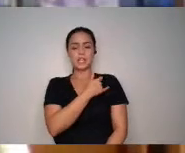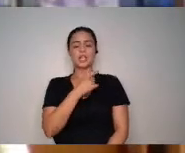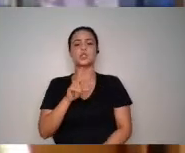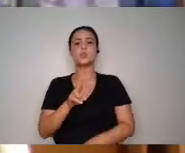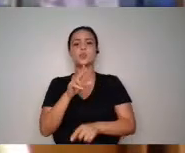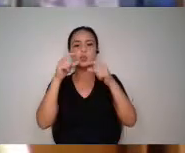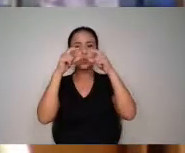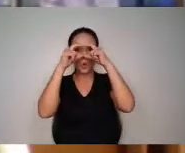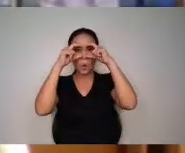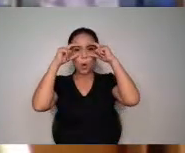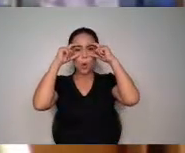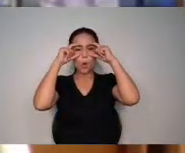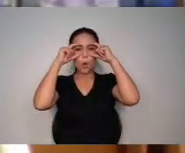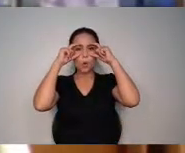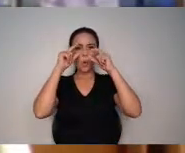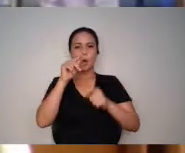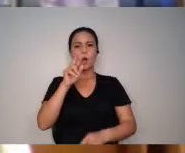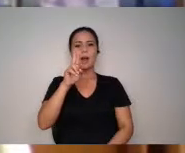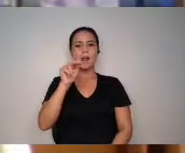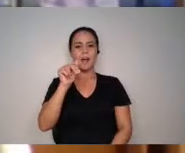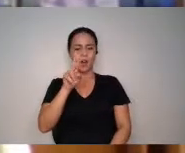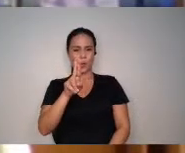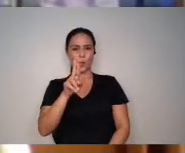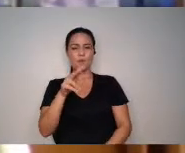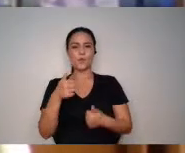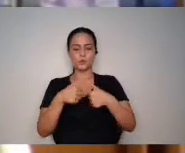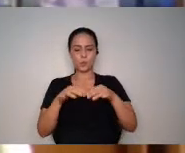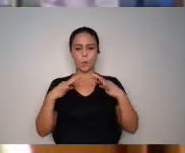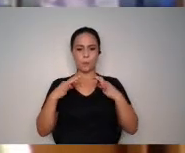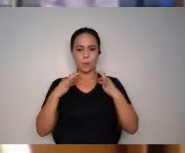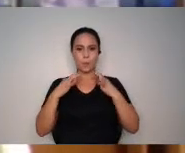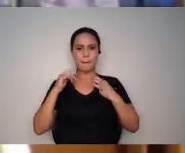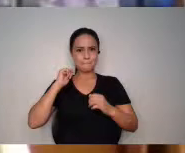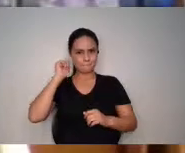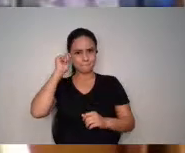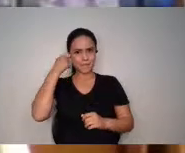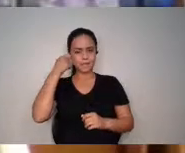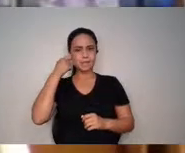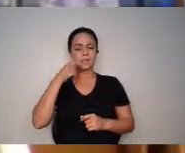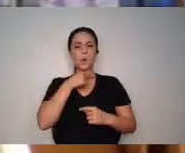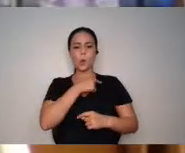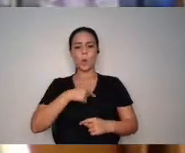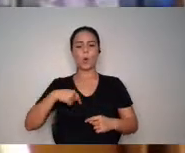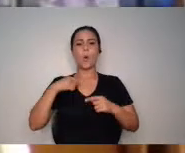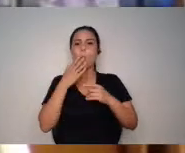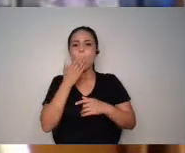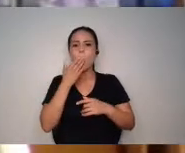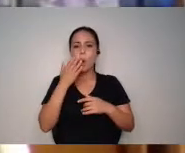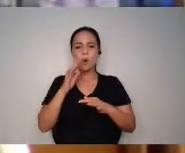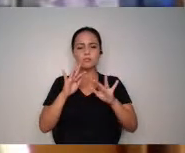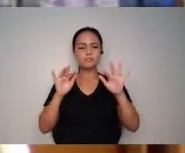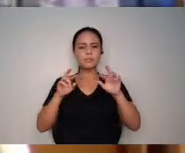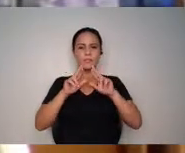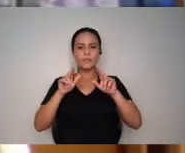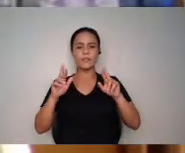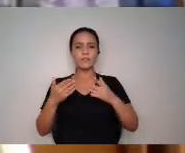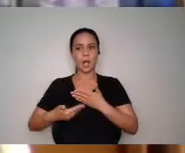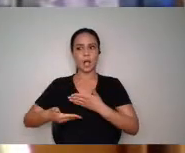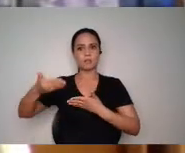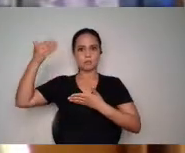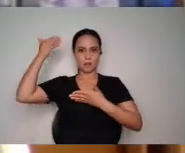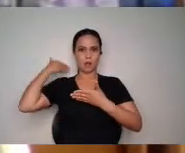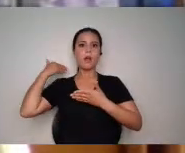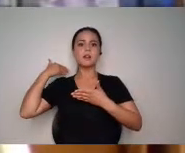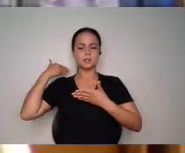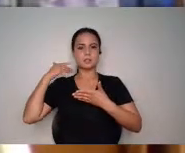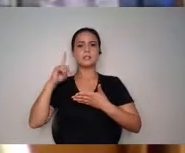old. I'm wearing glasses. I'm wearing a dark clothes, and behind